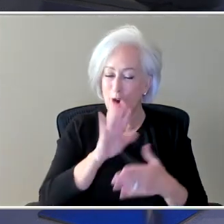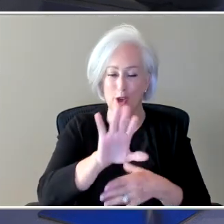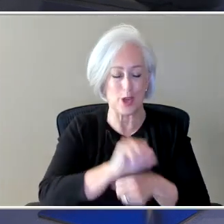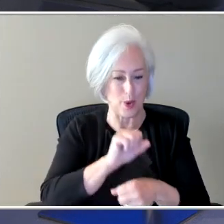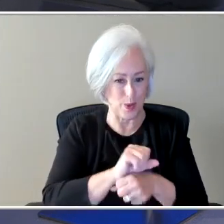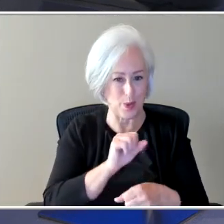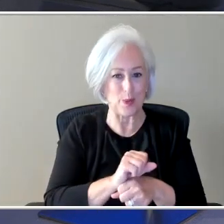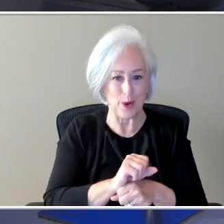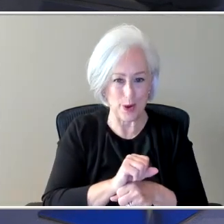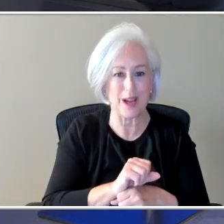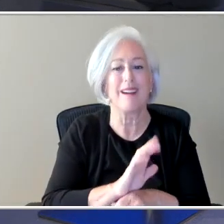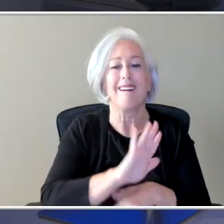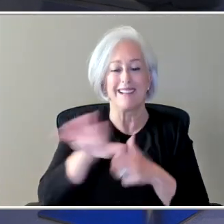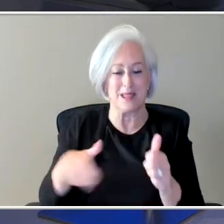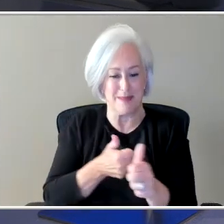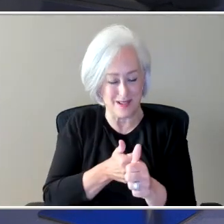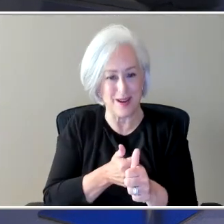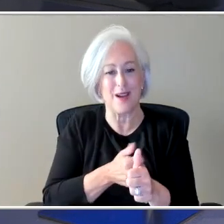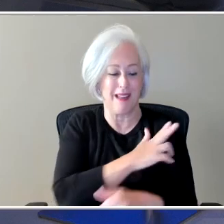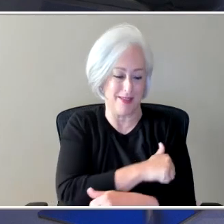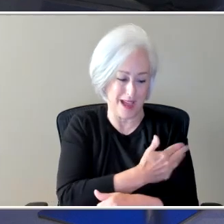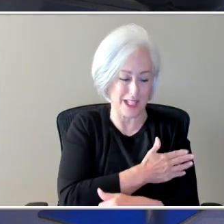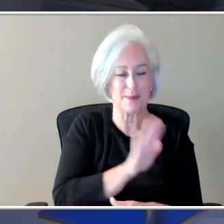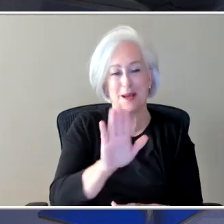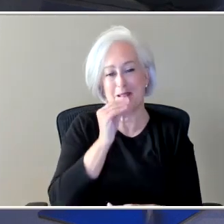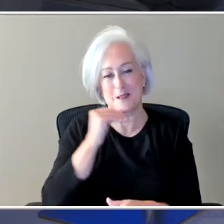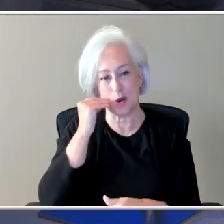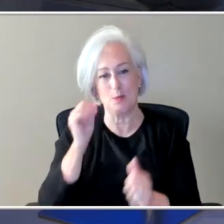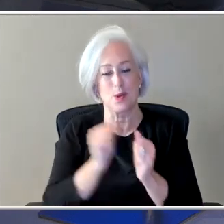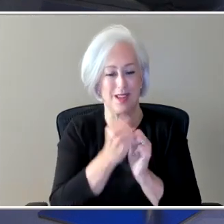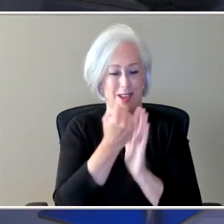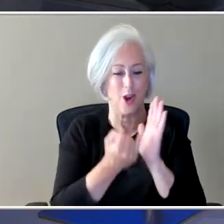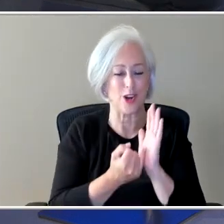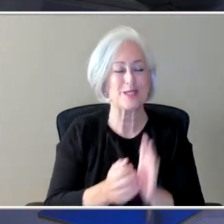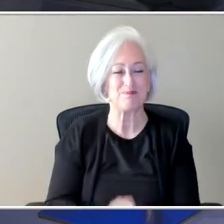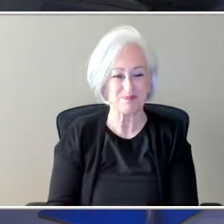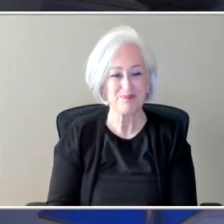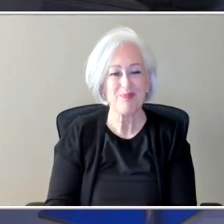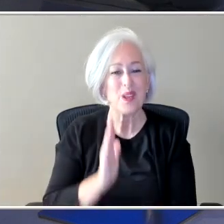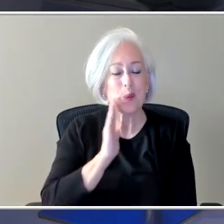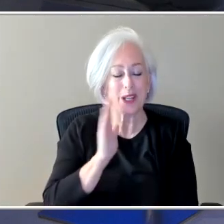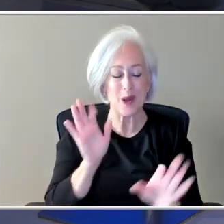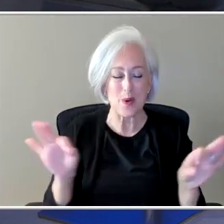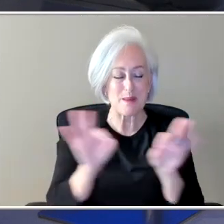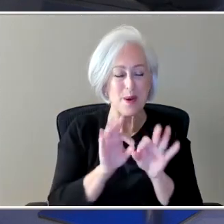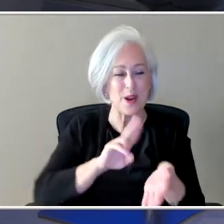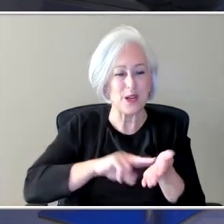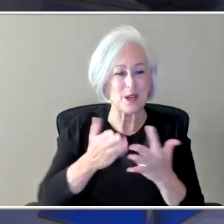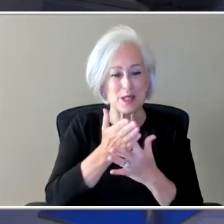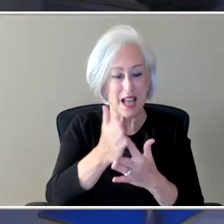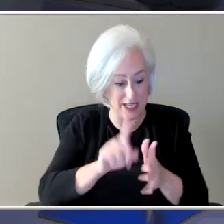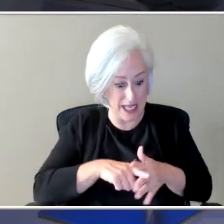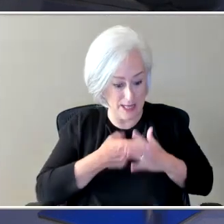at the hospital and obviously at home with your works of art. So we know how important the nurse navigators are at the beginning of the